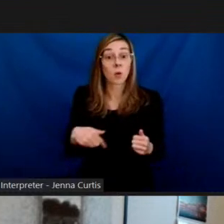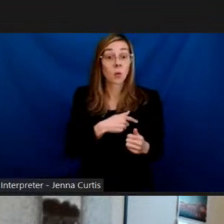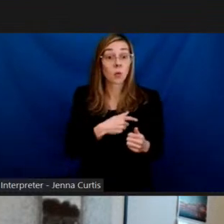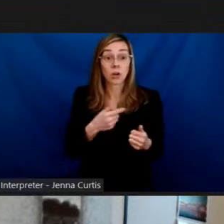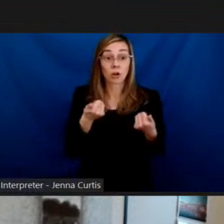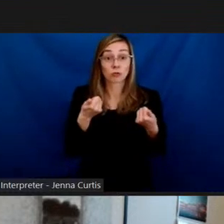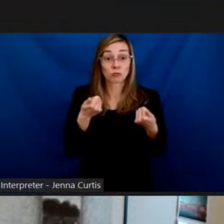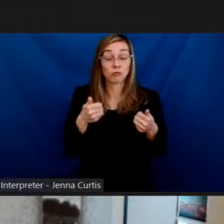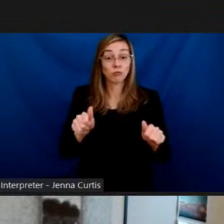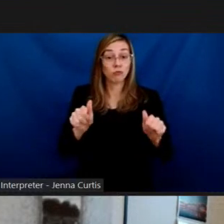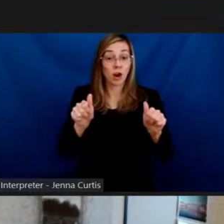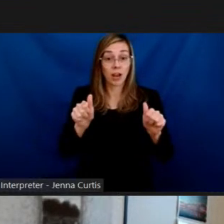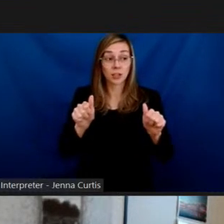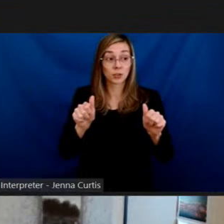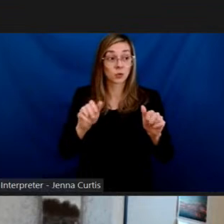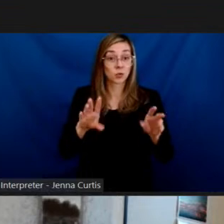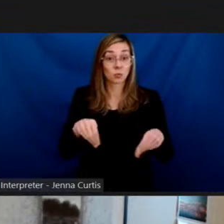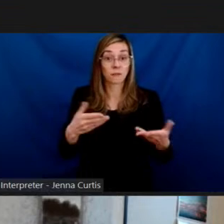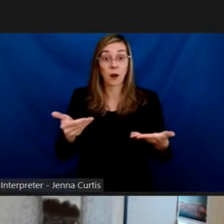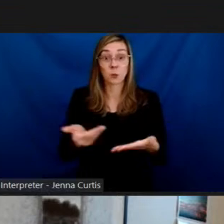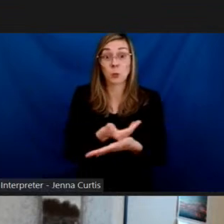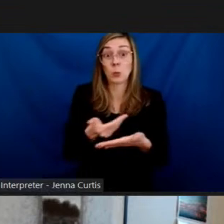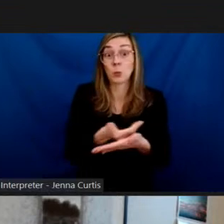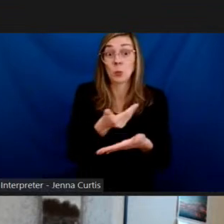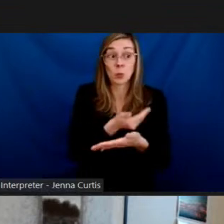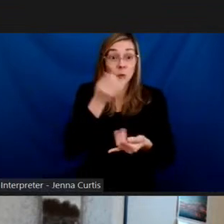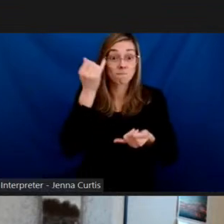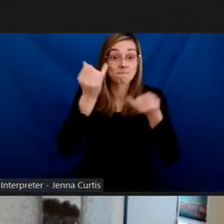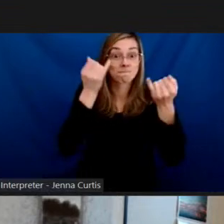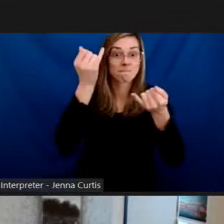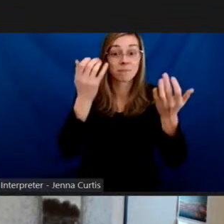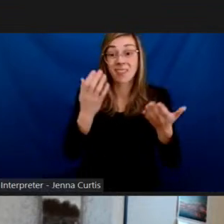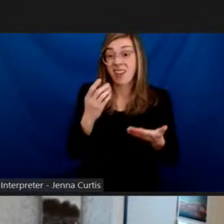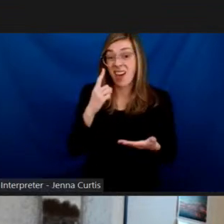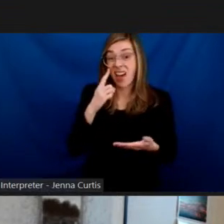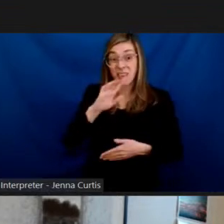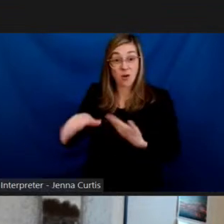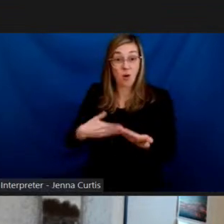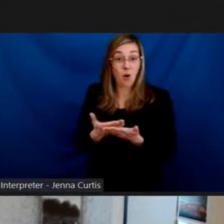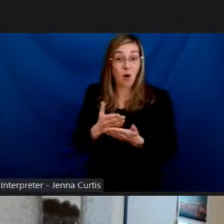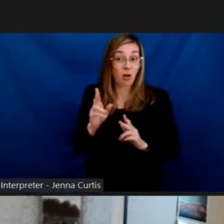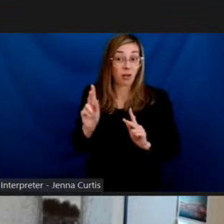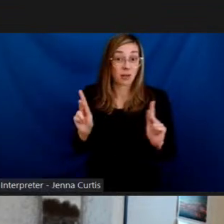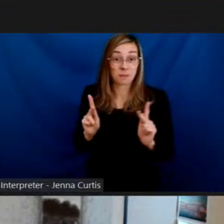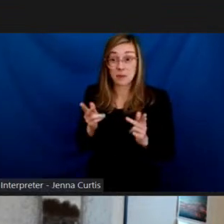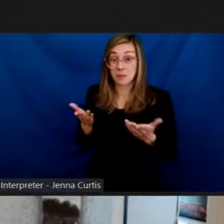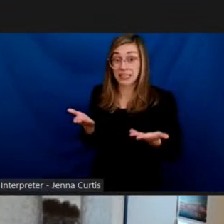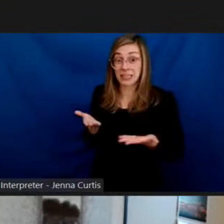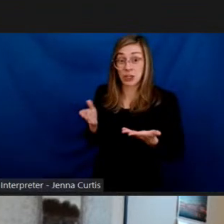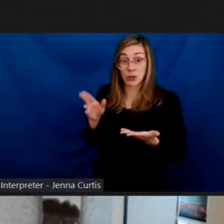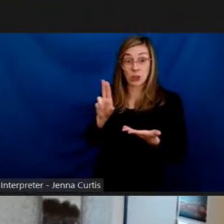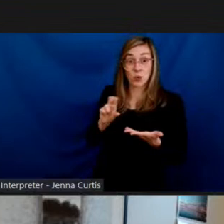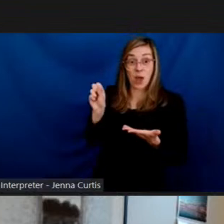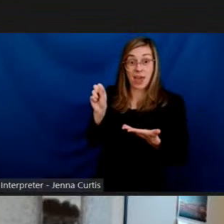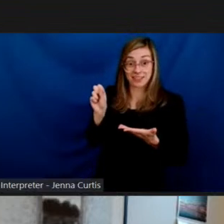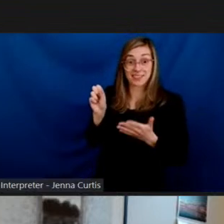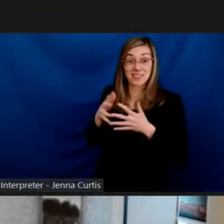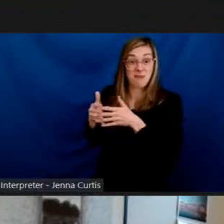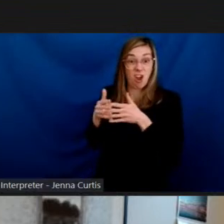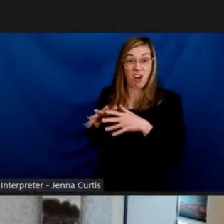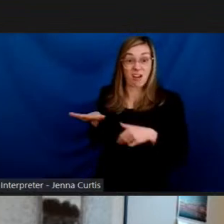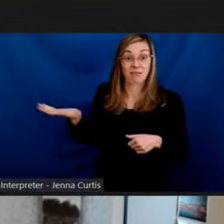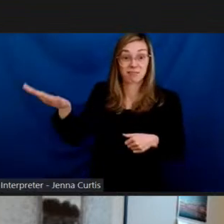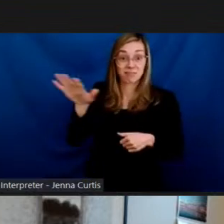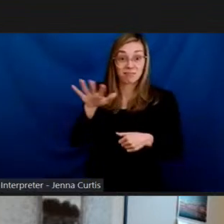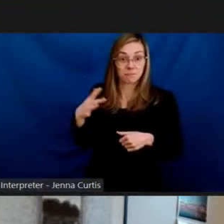this space. I think everybody in this country, I think we're all gotten to the point where it's overwhelming us, and we're